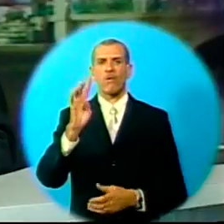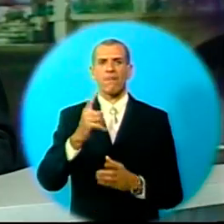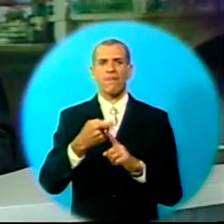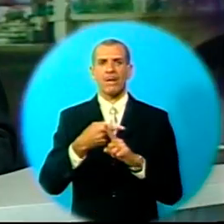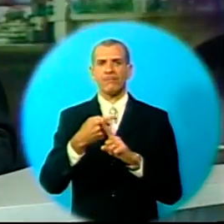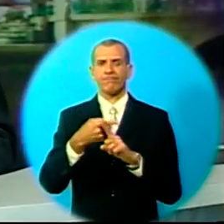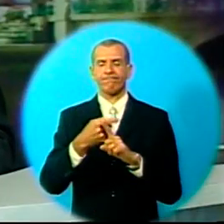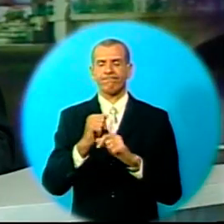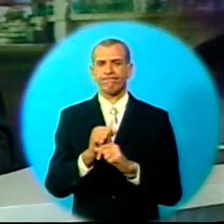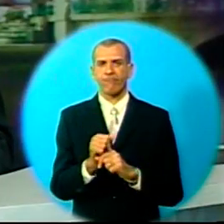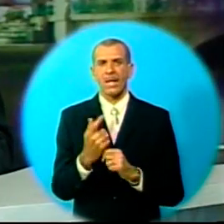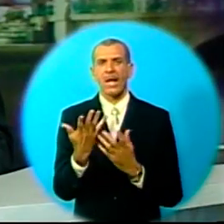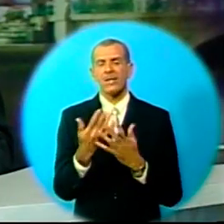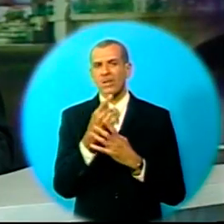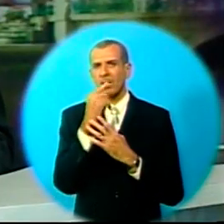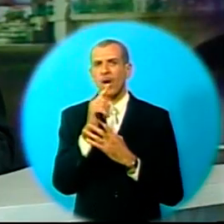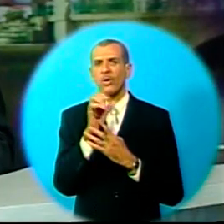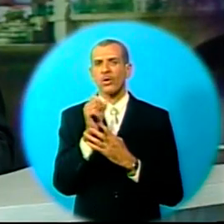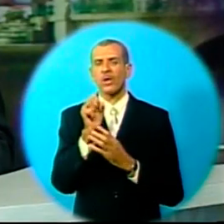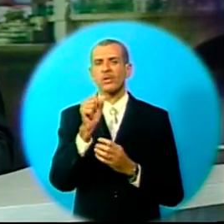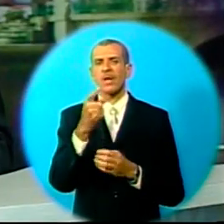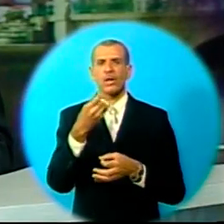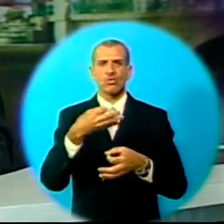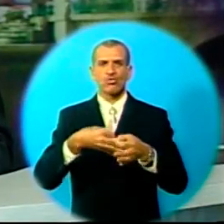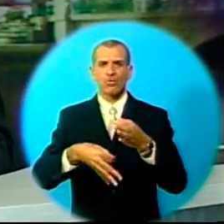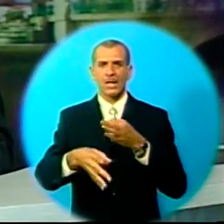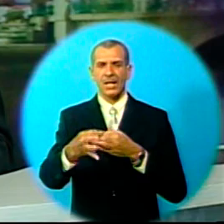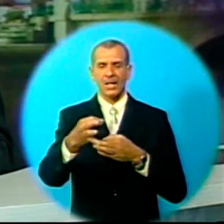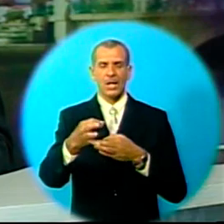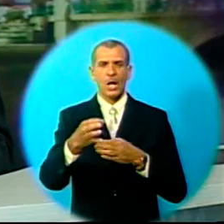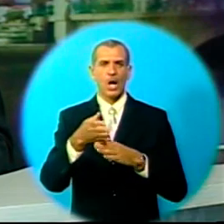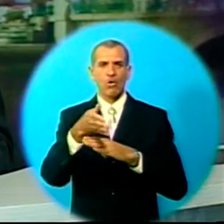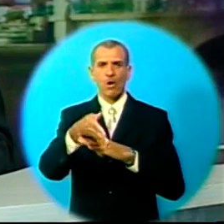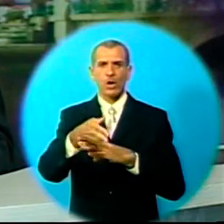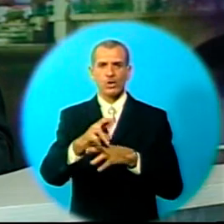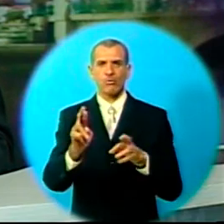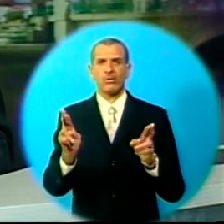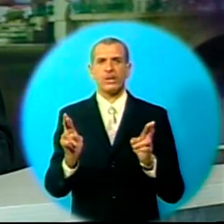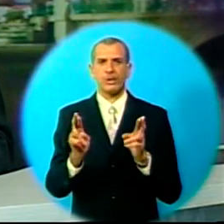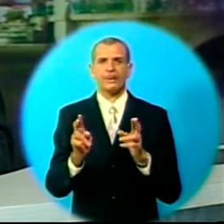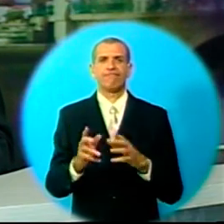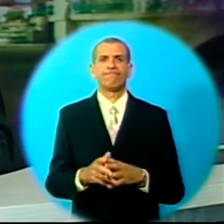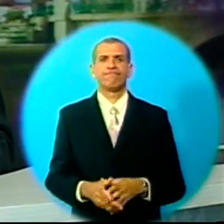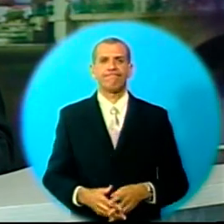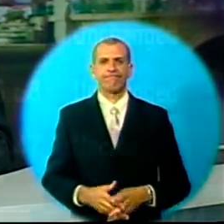Now, here's a look at how stocks traded on selected exchanges across the region.